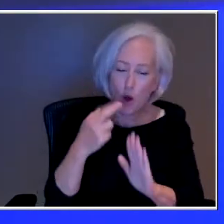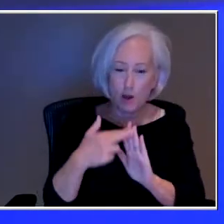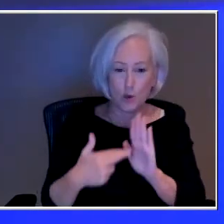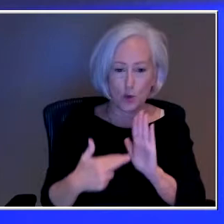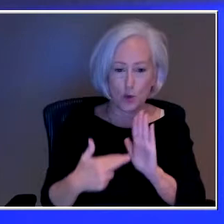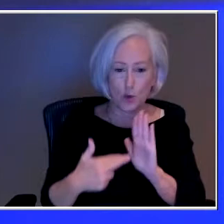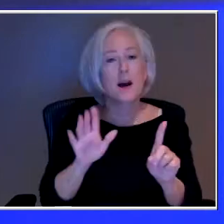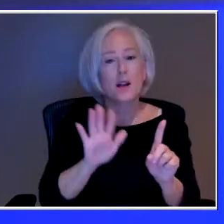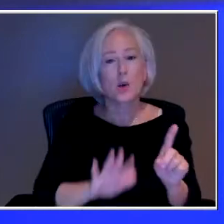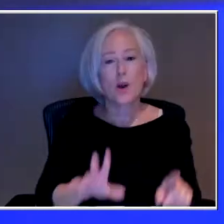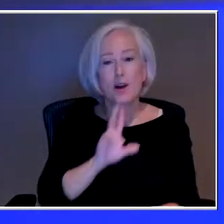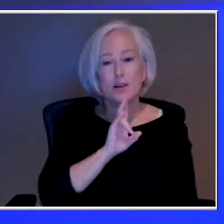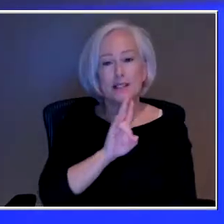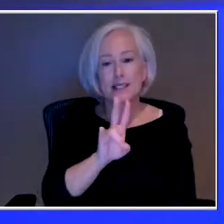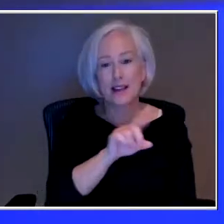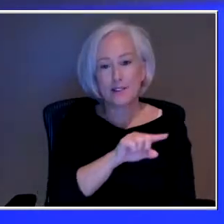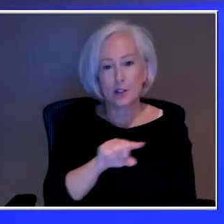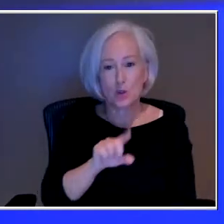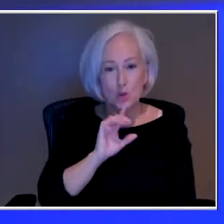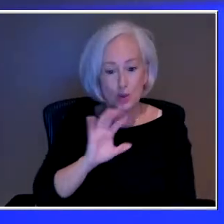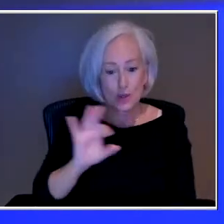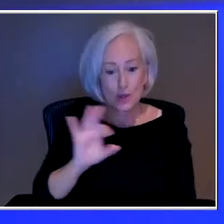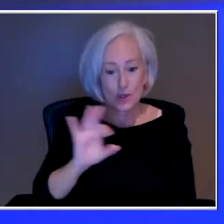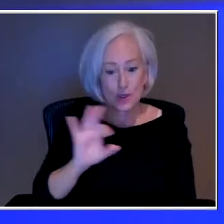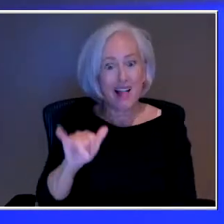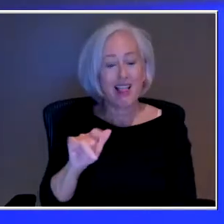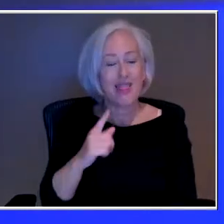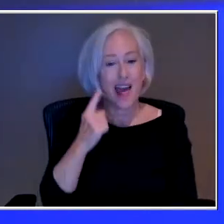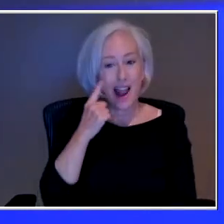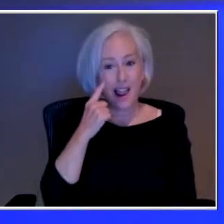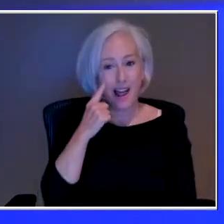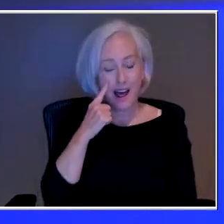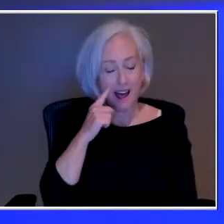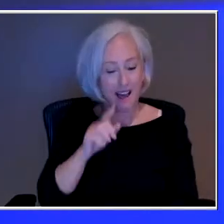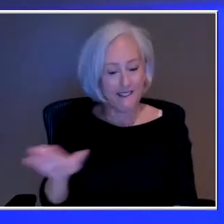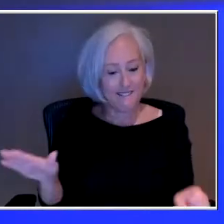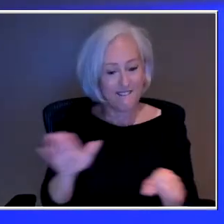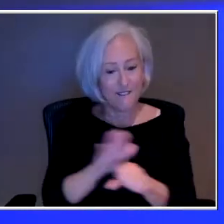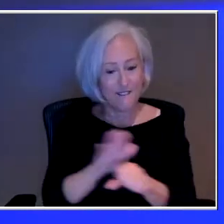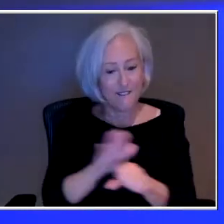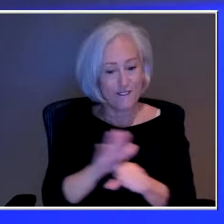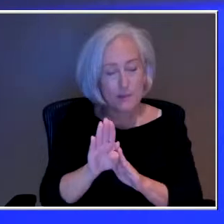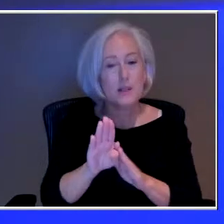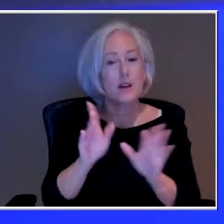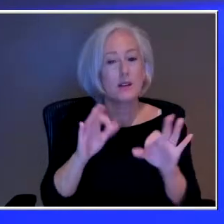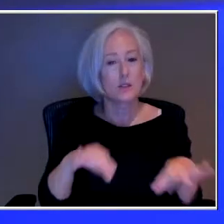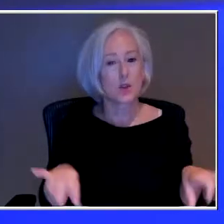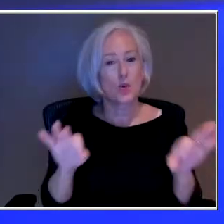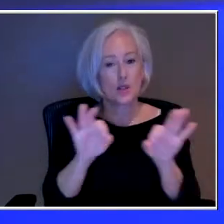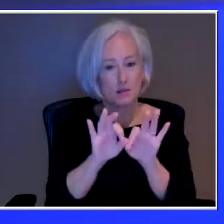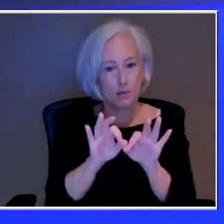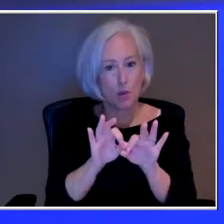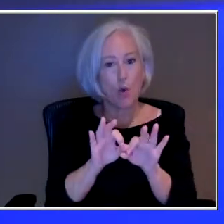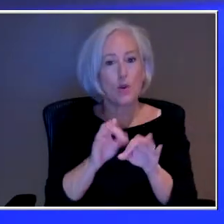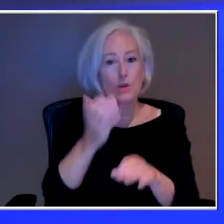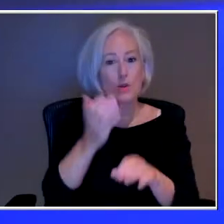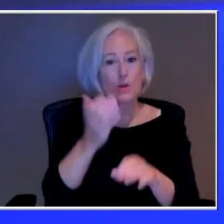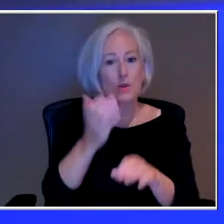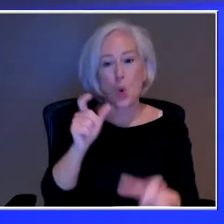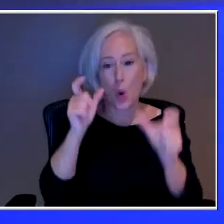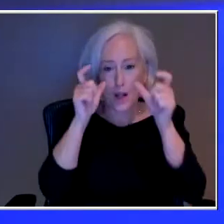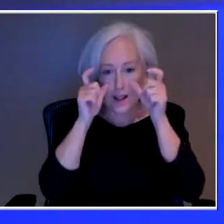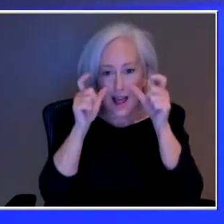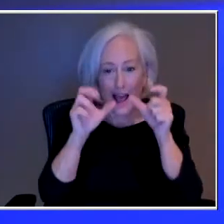fully develops. So it's important to catch all these things and do patching and glasses and all the treatments that you can before, so that they have the